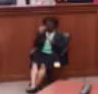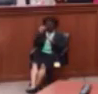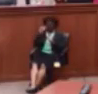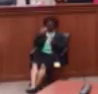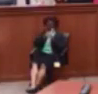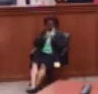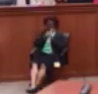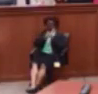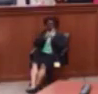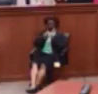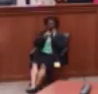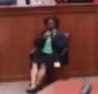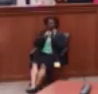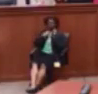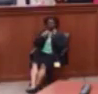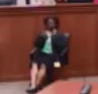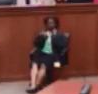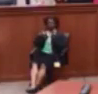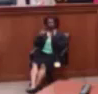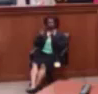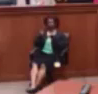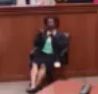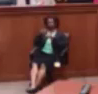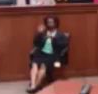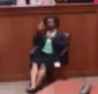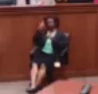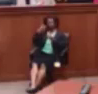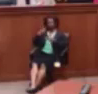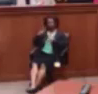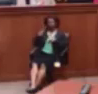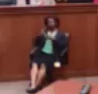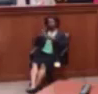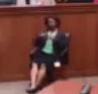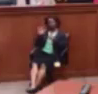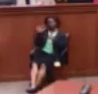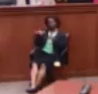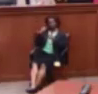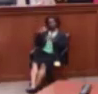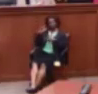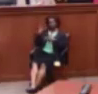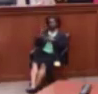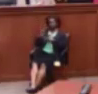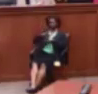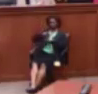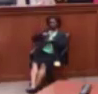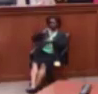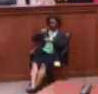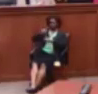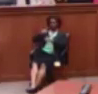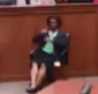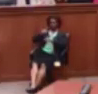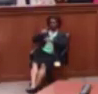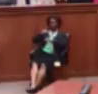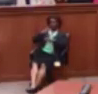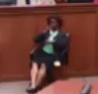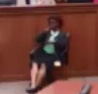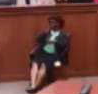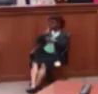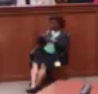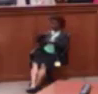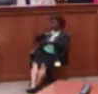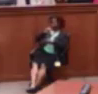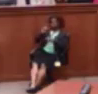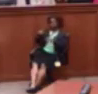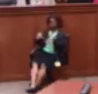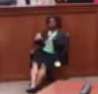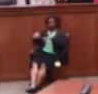a proposal by the governor to allow juniors and seniors to take 2 college classes. I assume